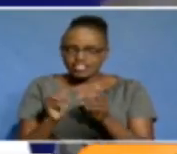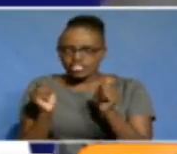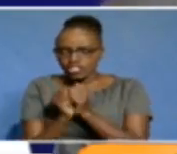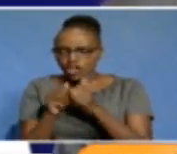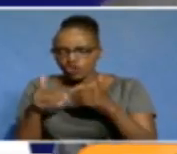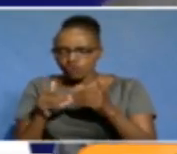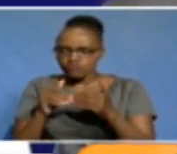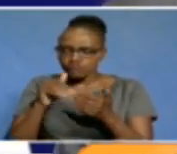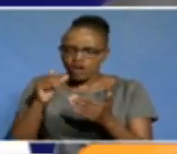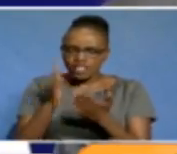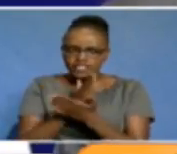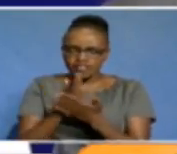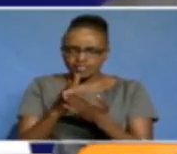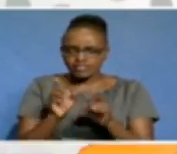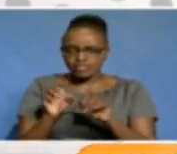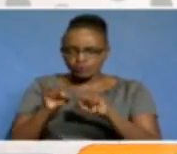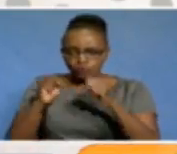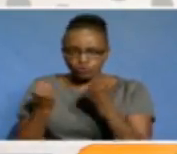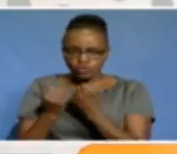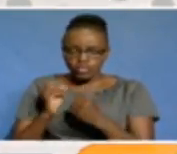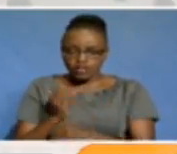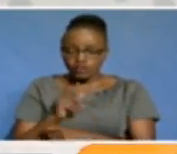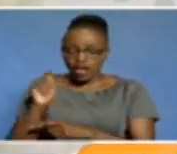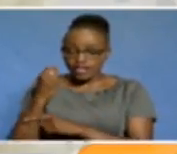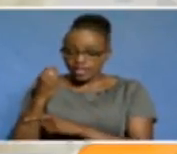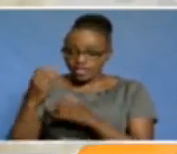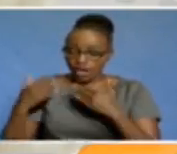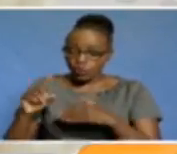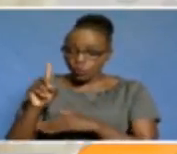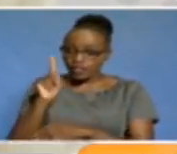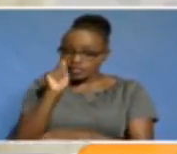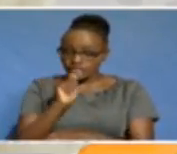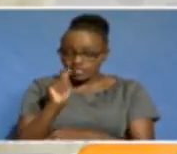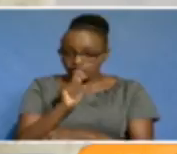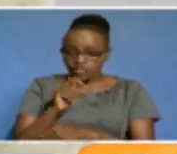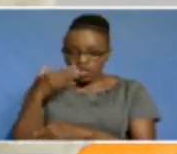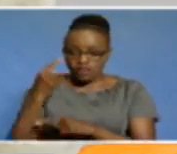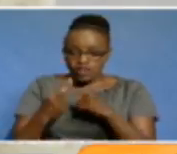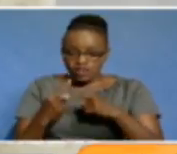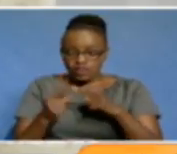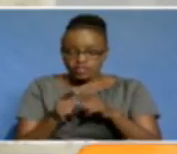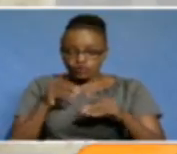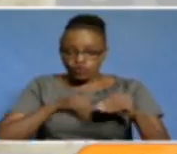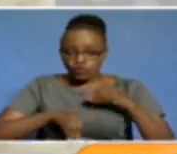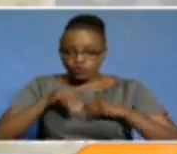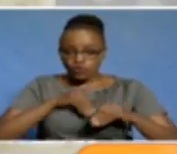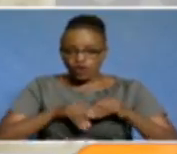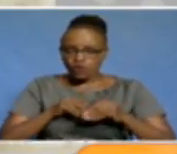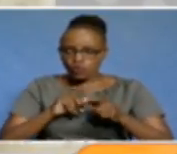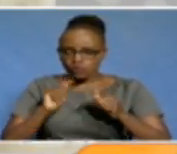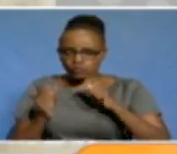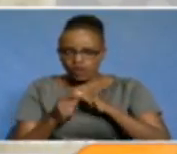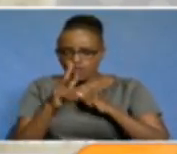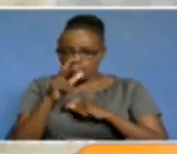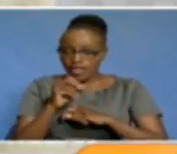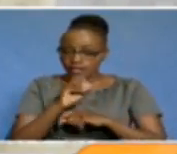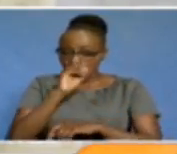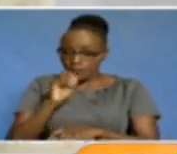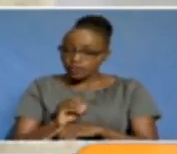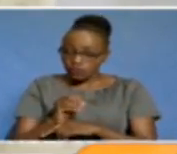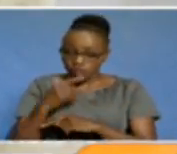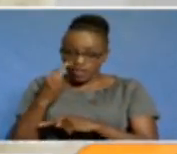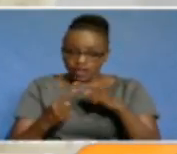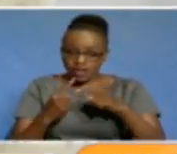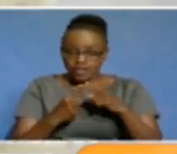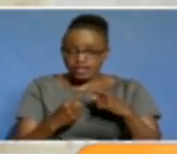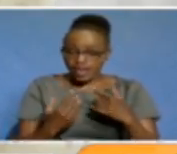sectors of our society. Kenya loses 1 trillion shillings yearly to corruption, which translates to 30% of the annual budget.